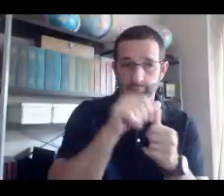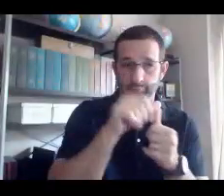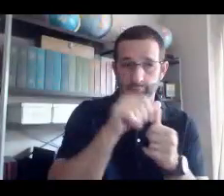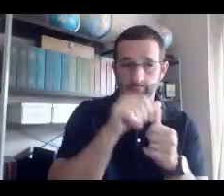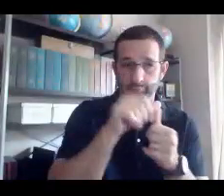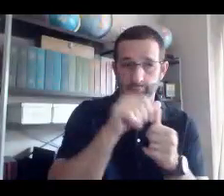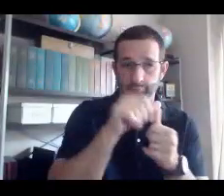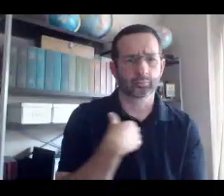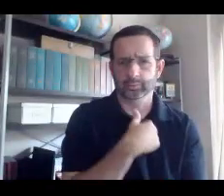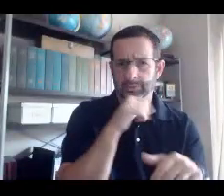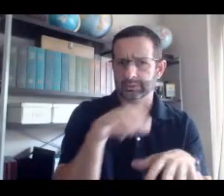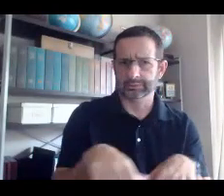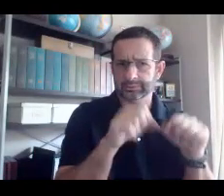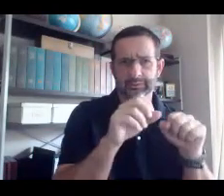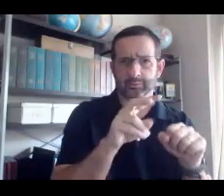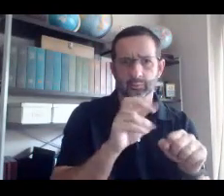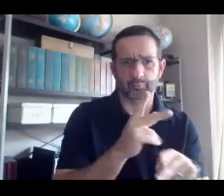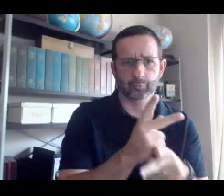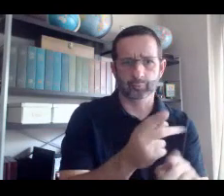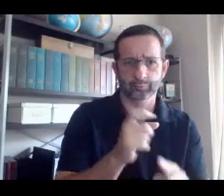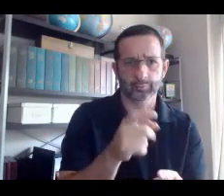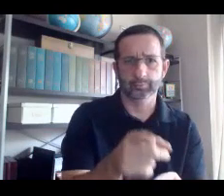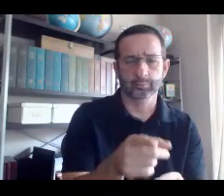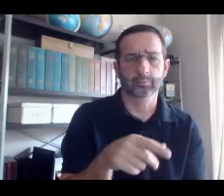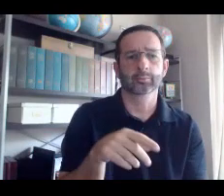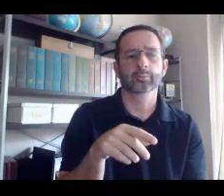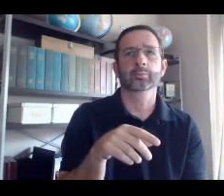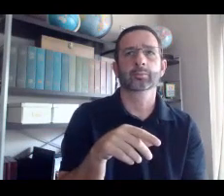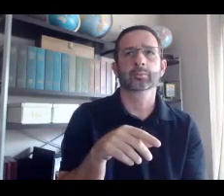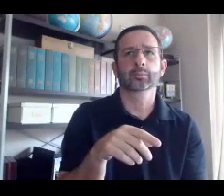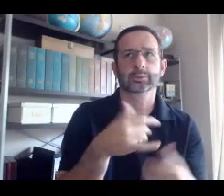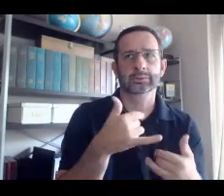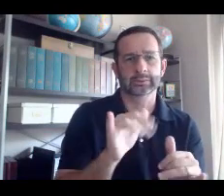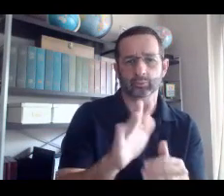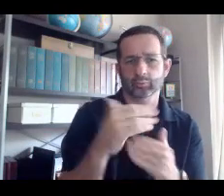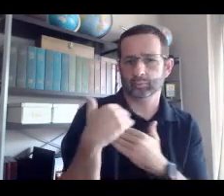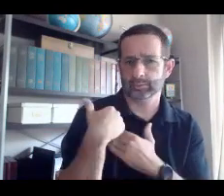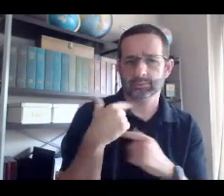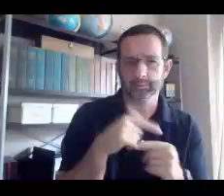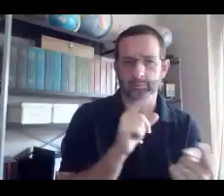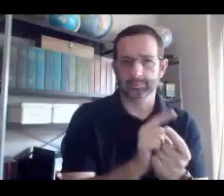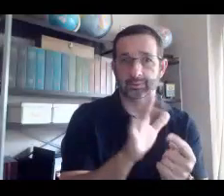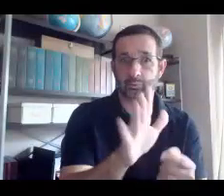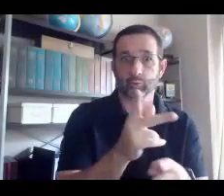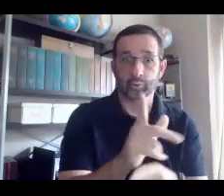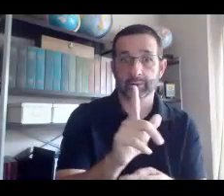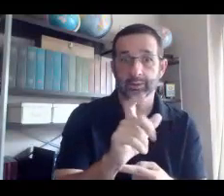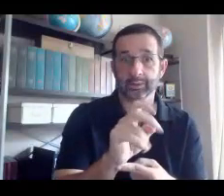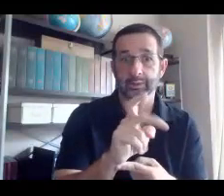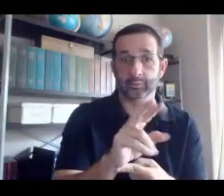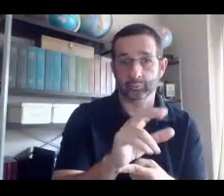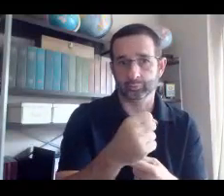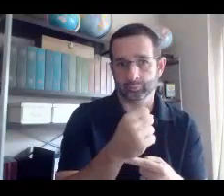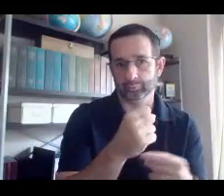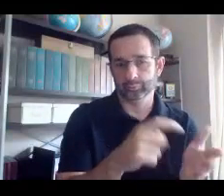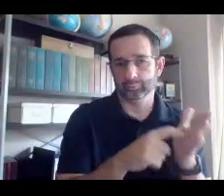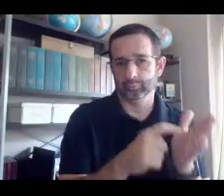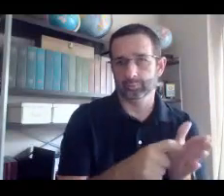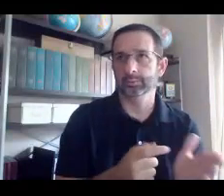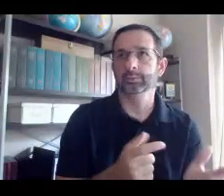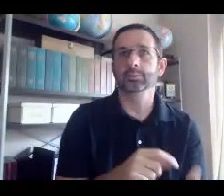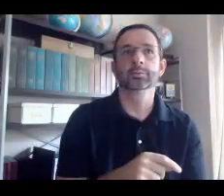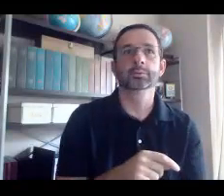part to remember here is that we're not taking over your loans. You are still listed as